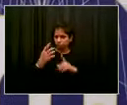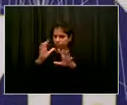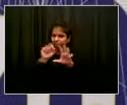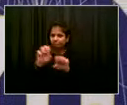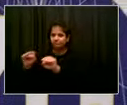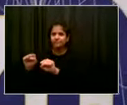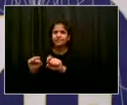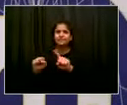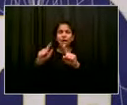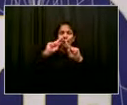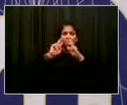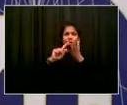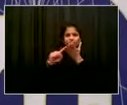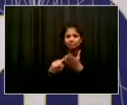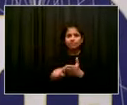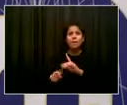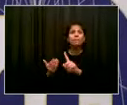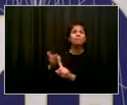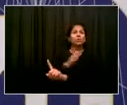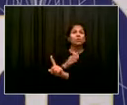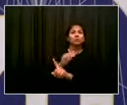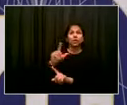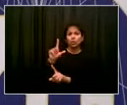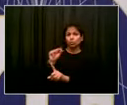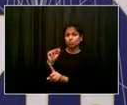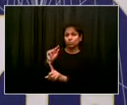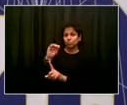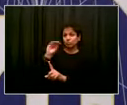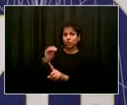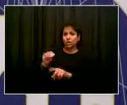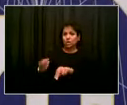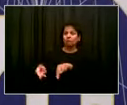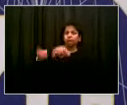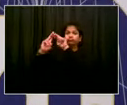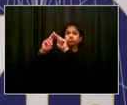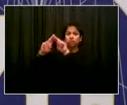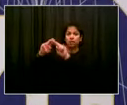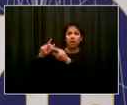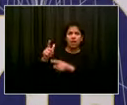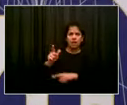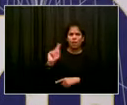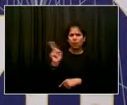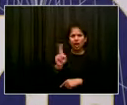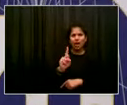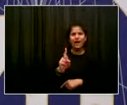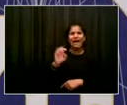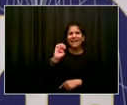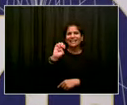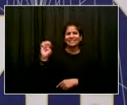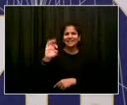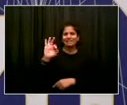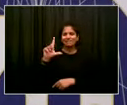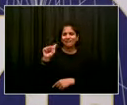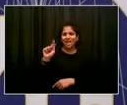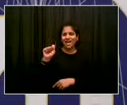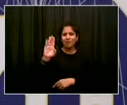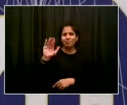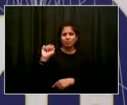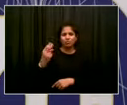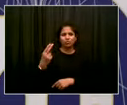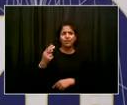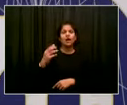of shootings. Tell us the neighborhood. It was really East Flatbush area, Crown Heights, but that's one of many neighborhoods we've touched.